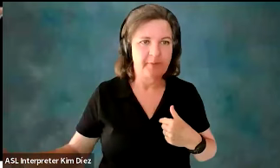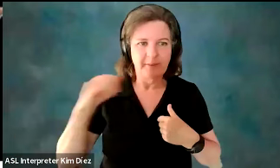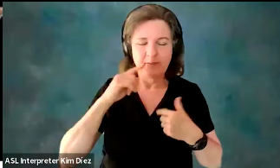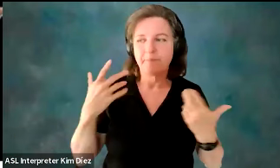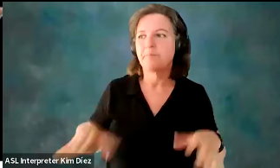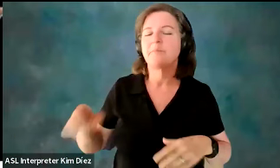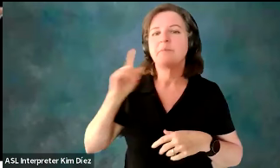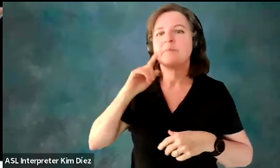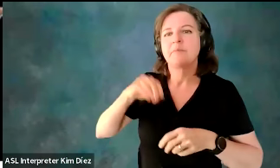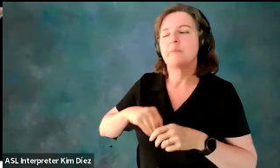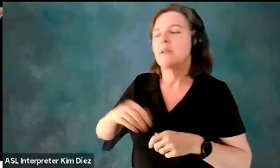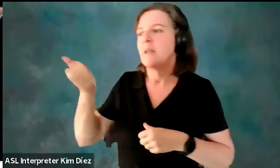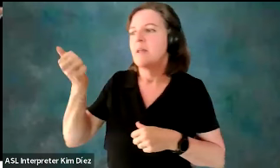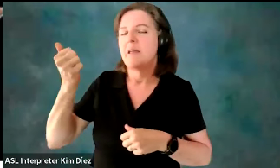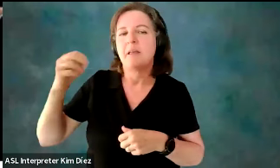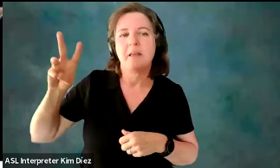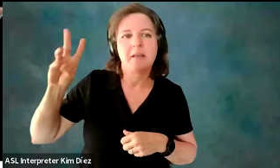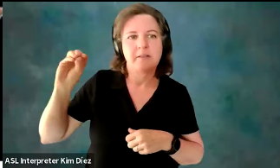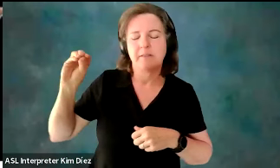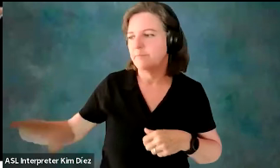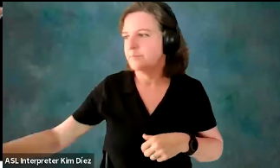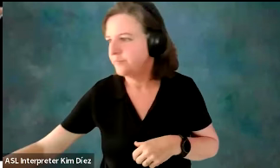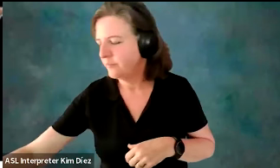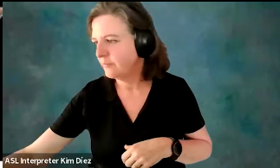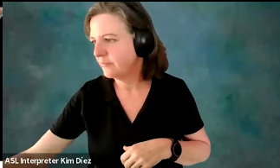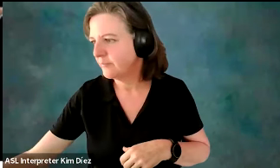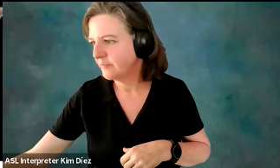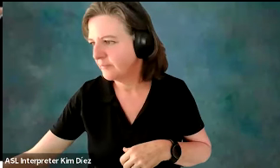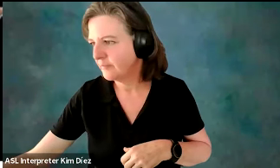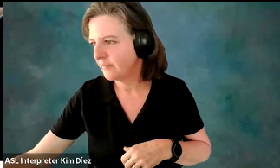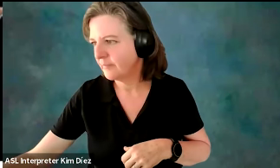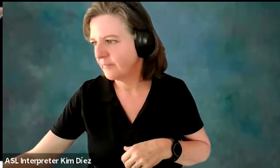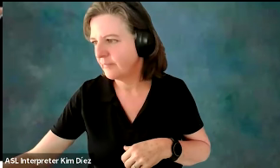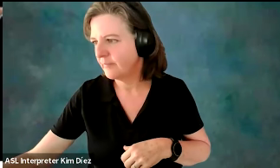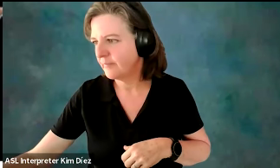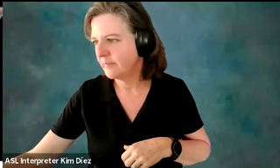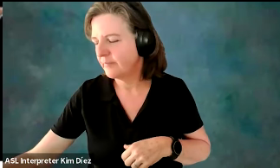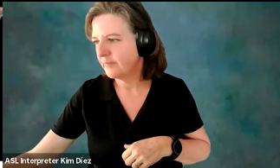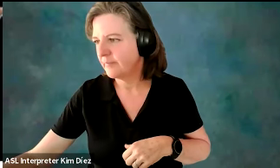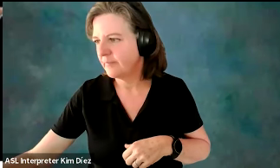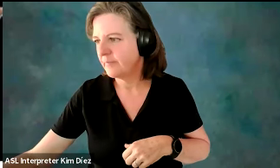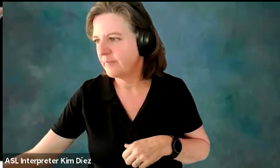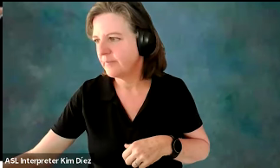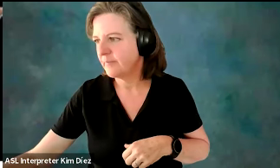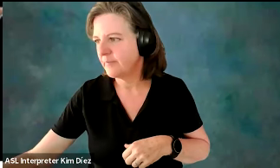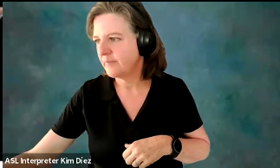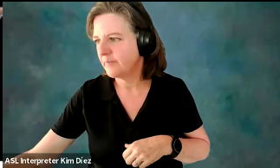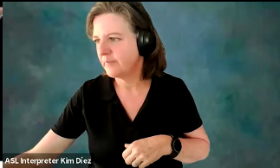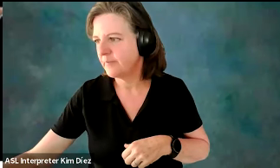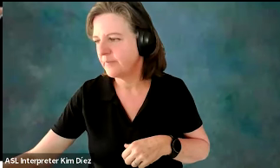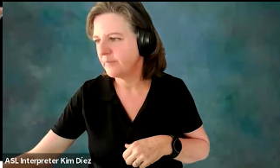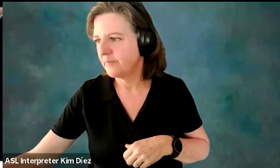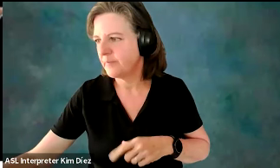we published from the Lajas Valley, the soil survey, and it's the most detailed historically